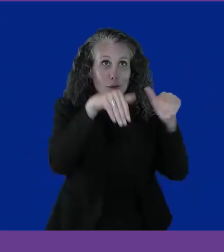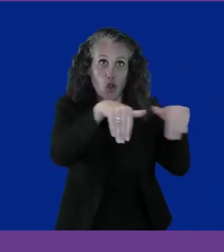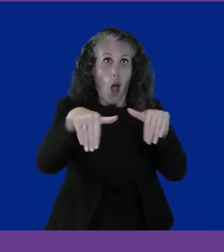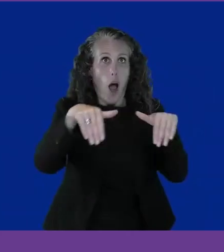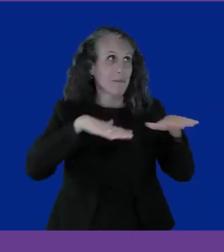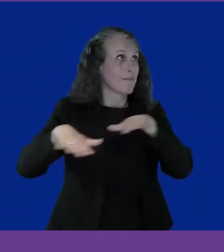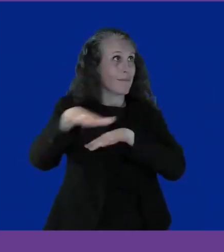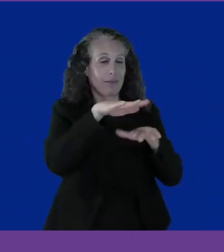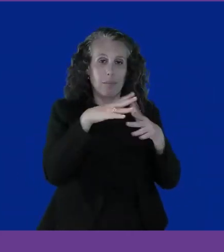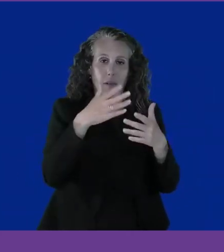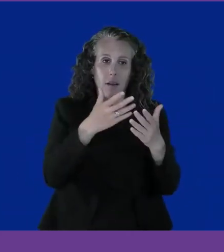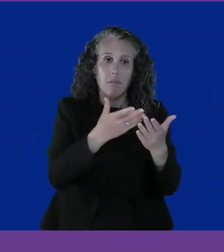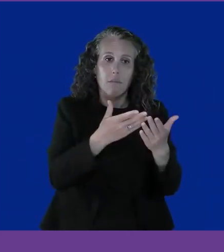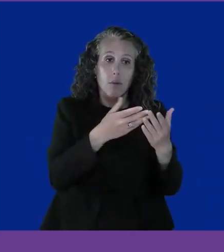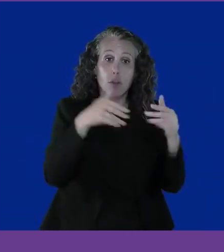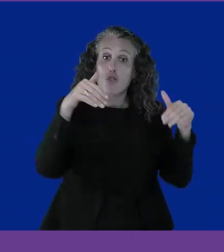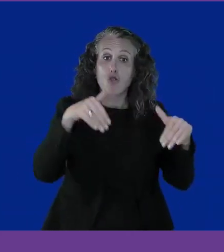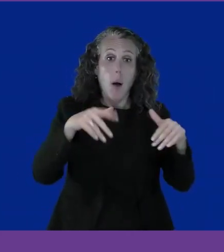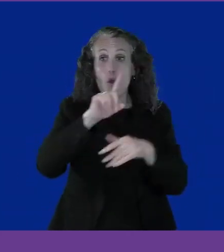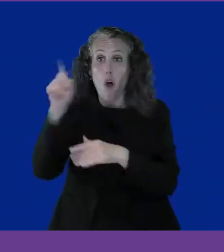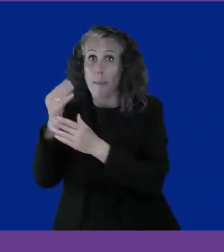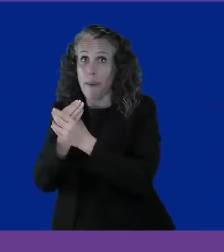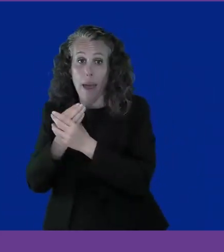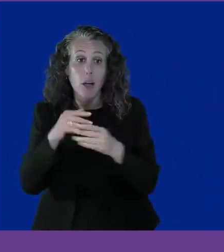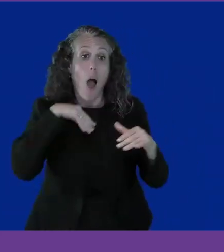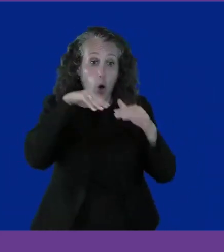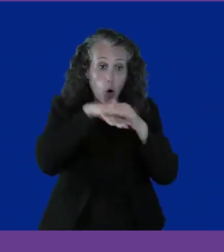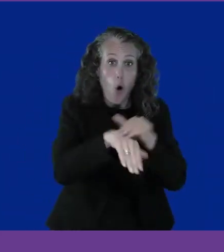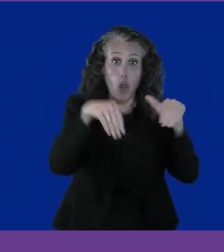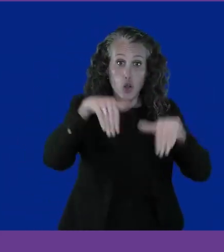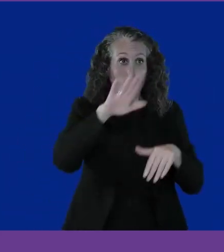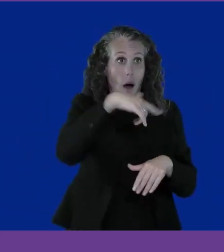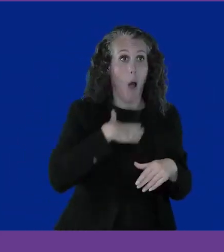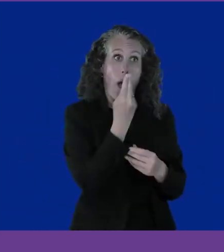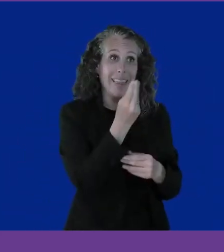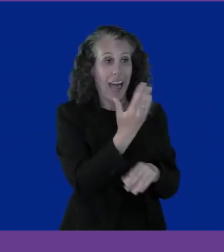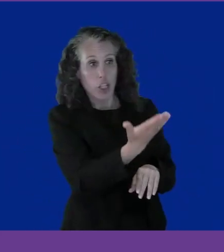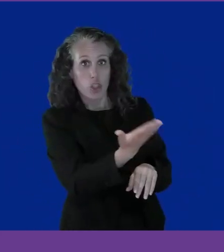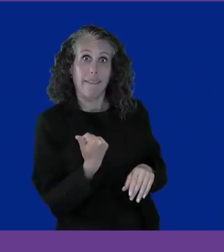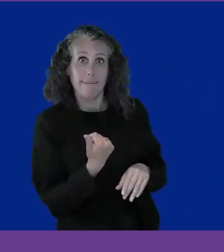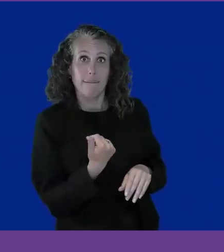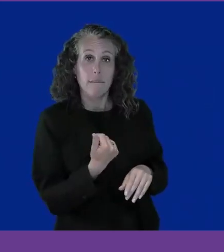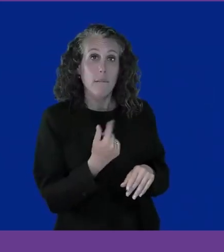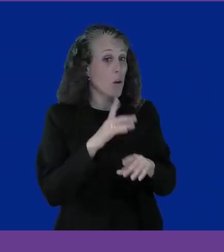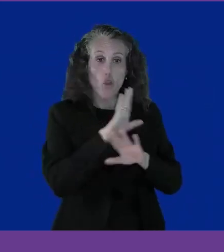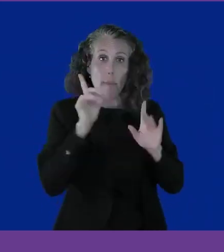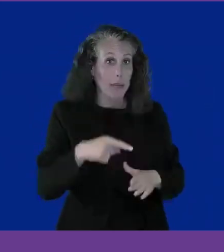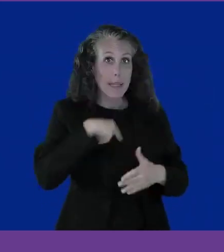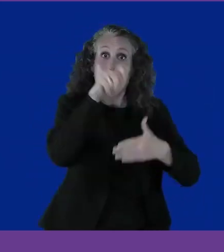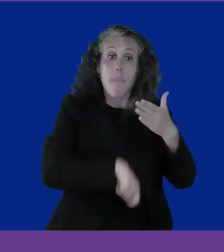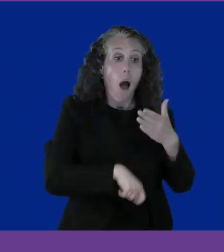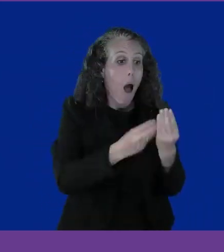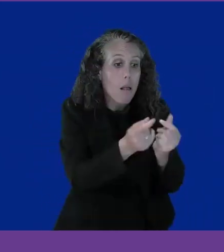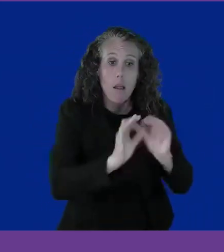to access to cash in shops even without a purchase. And also, I mean, I'm thinking also